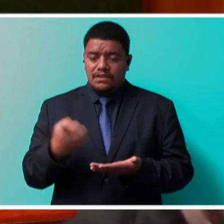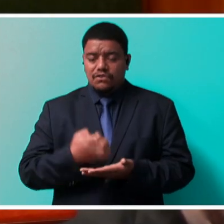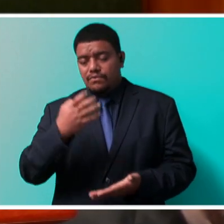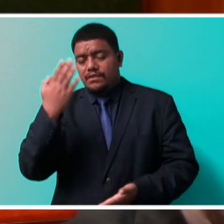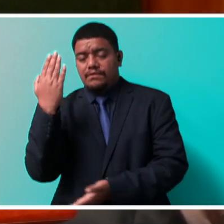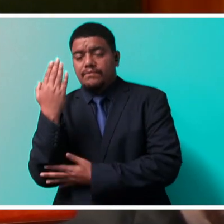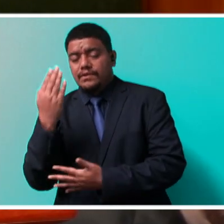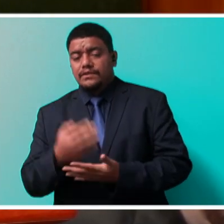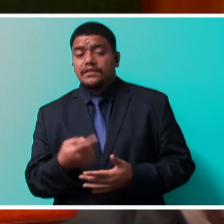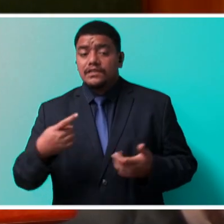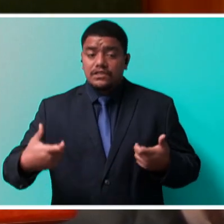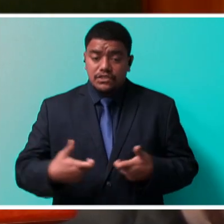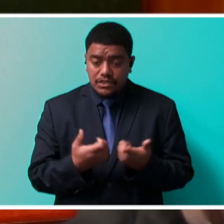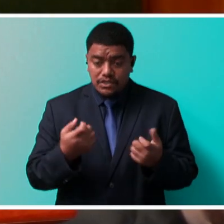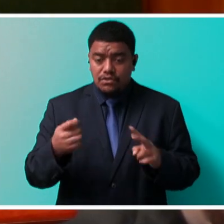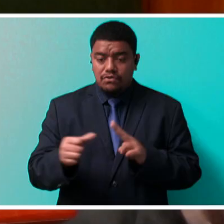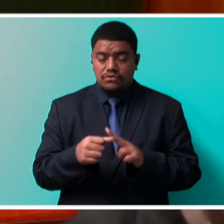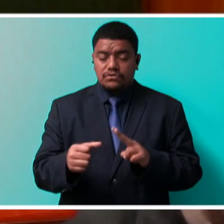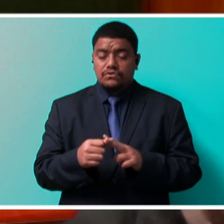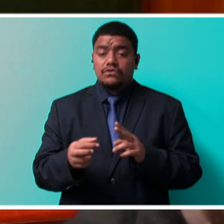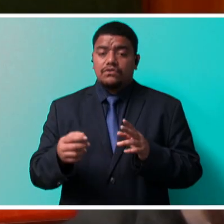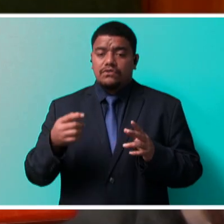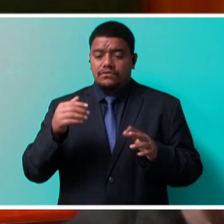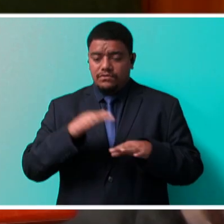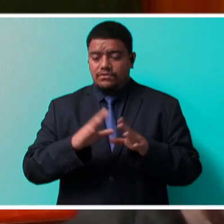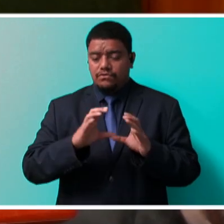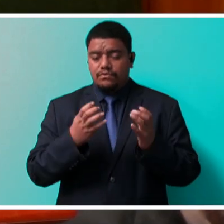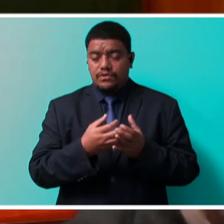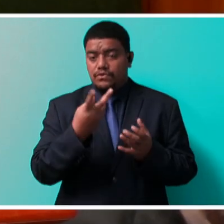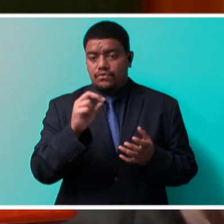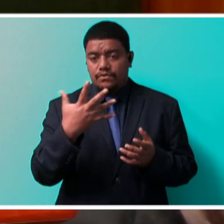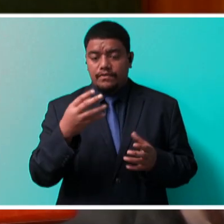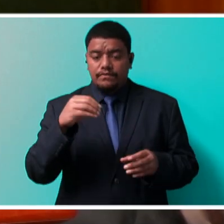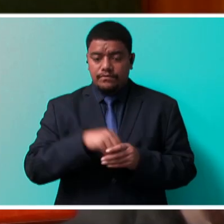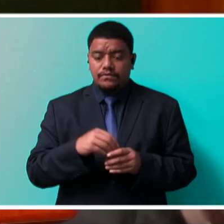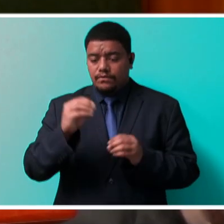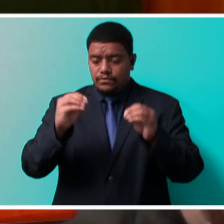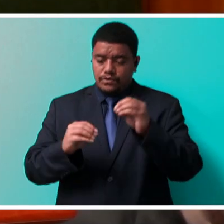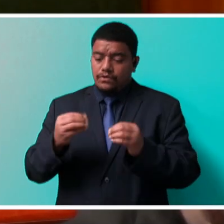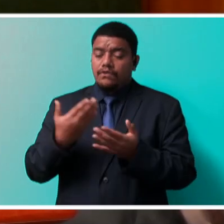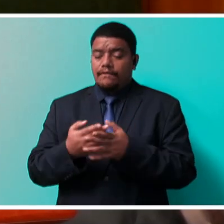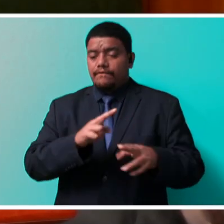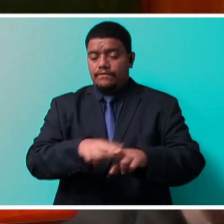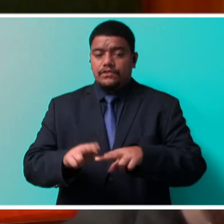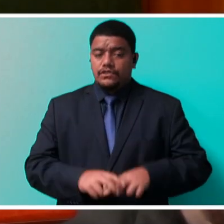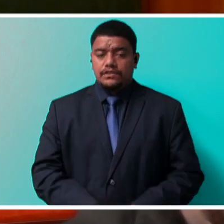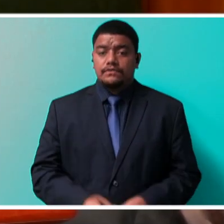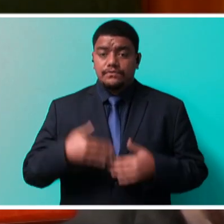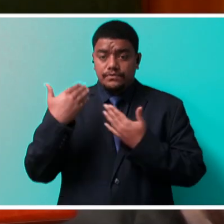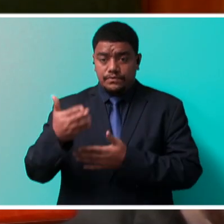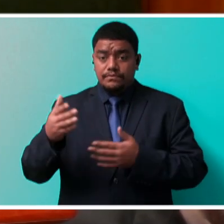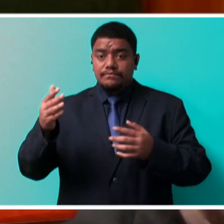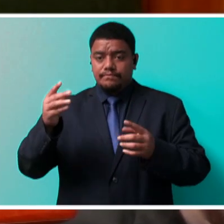dependency, challenges that are also reflected in the CEDAW Committee's 2025 concluding observations on Fiji. Honorable Madam